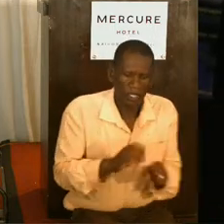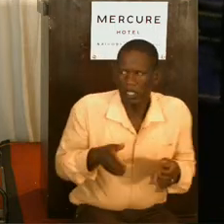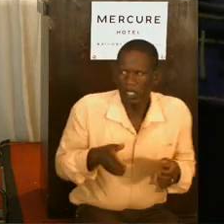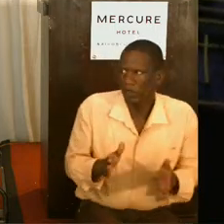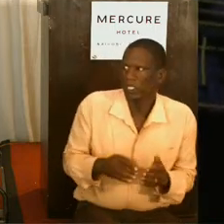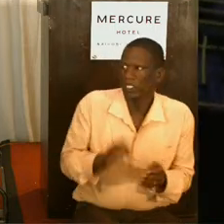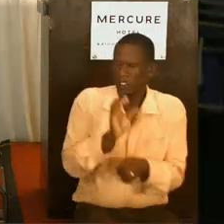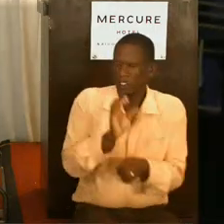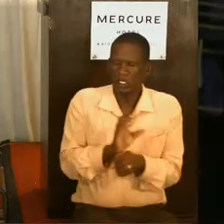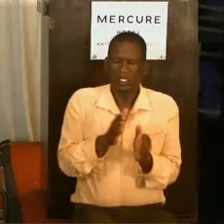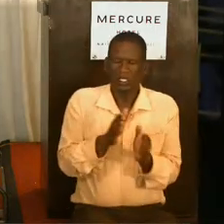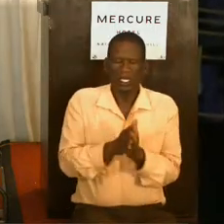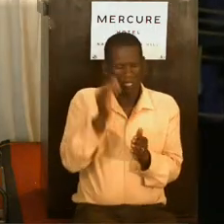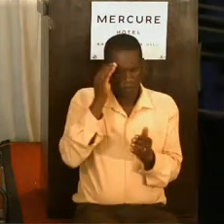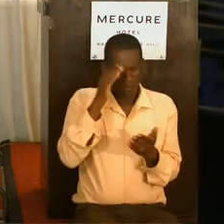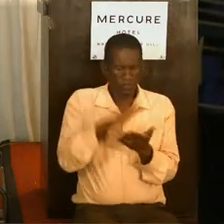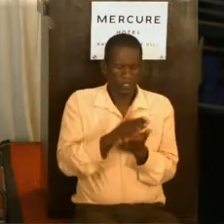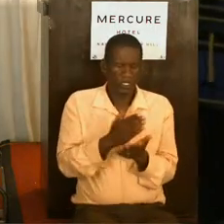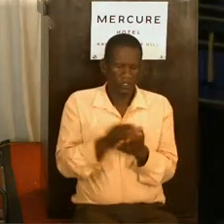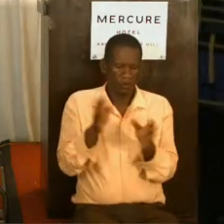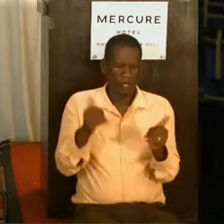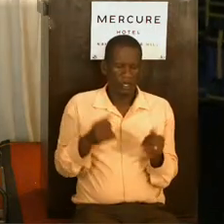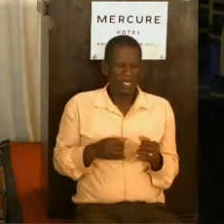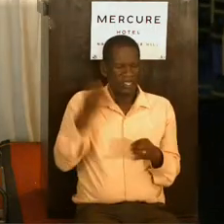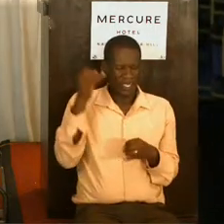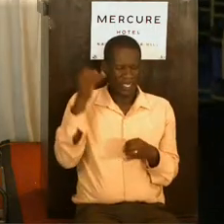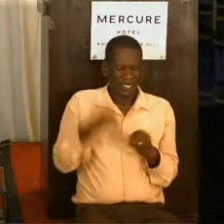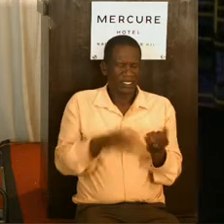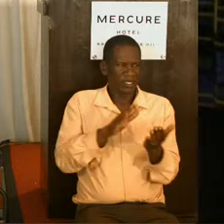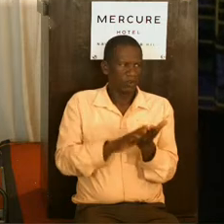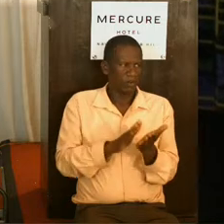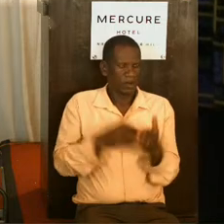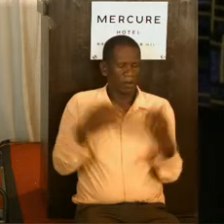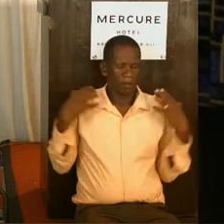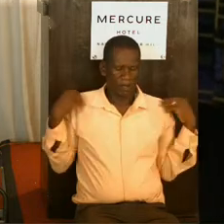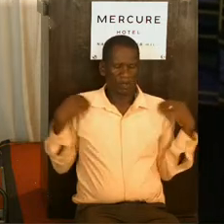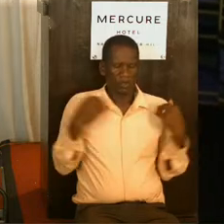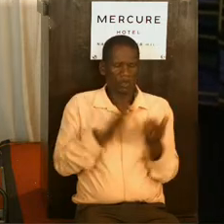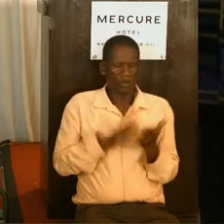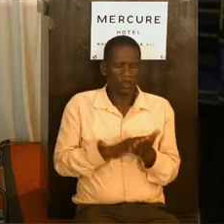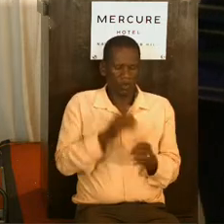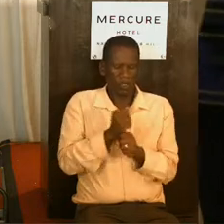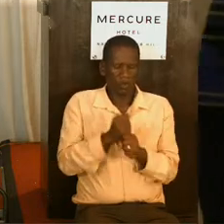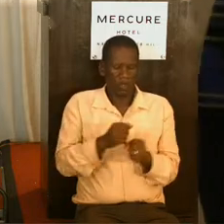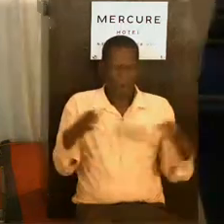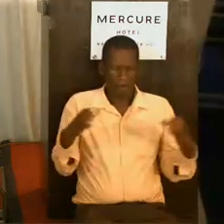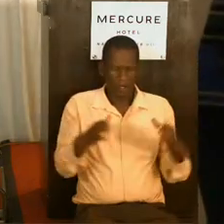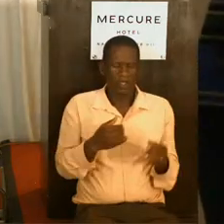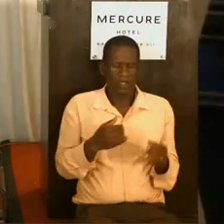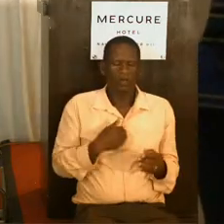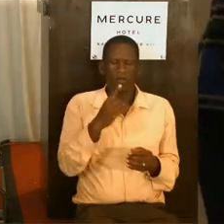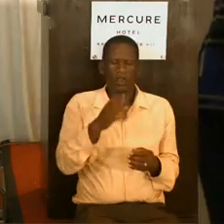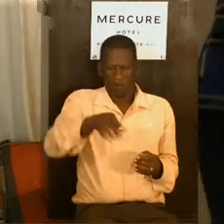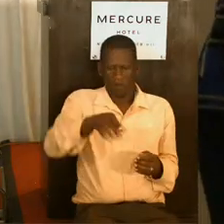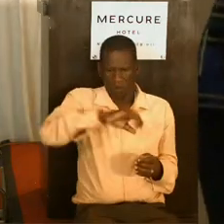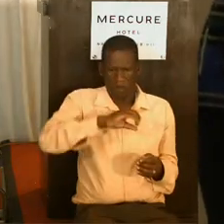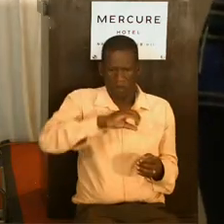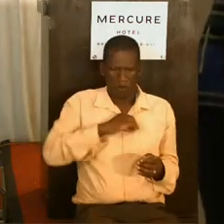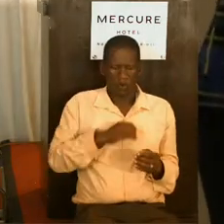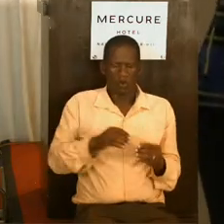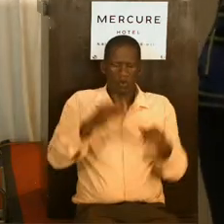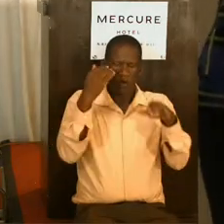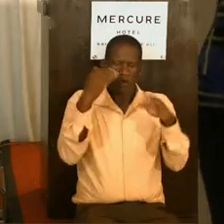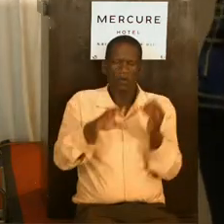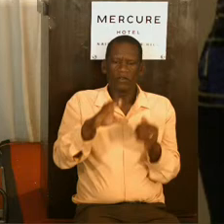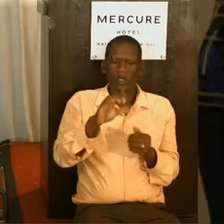charge and the education sector as well I think one last recommendation practically with the working party we have one of our own Professor Collins or daughter